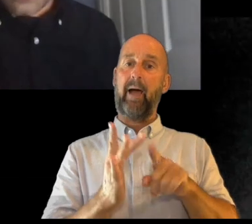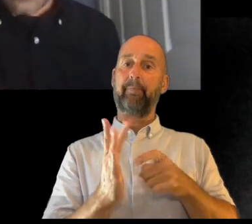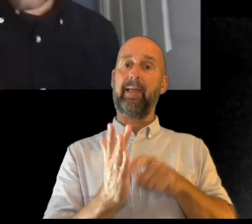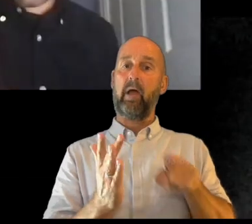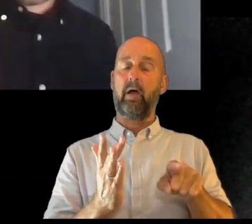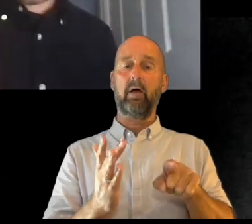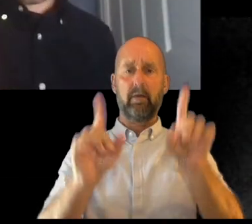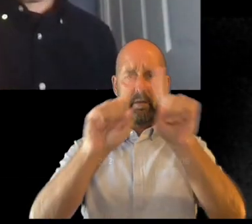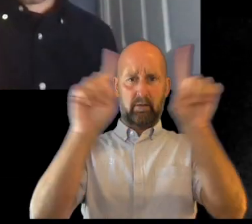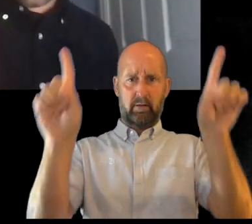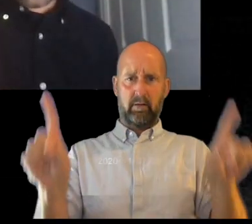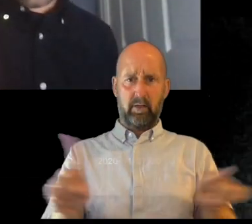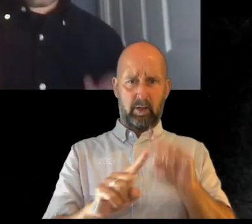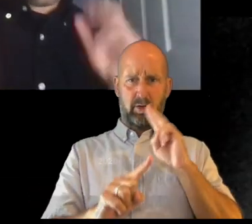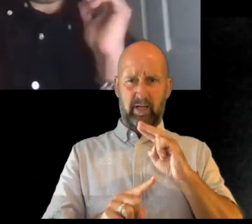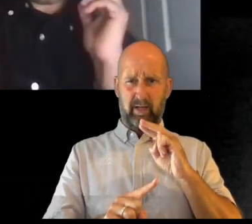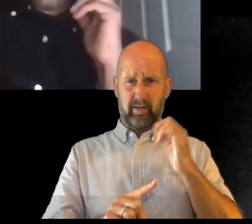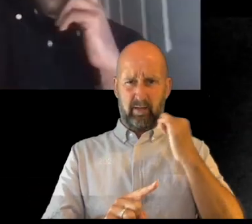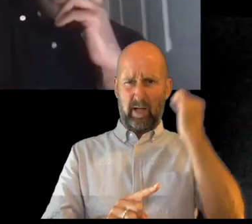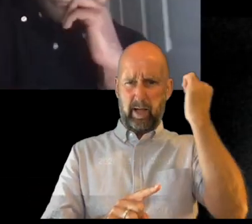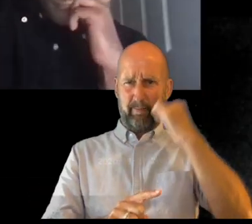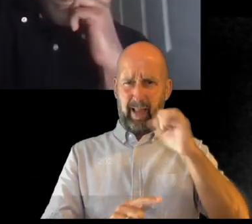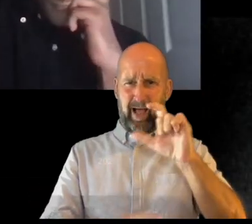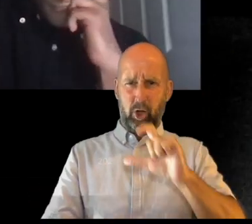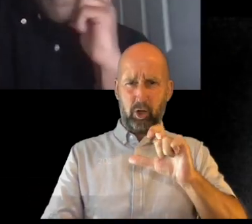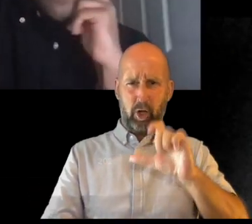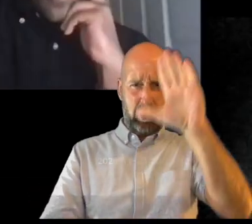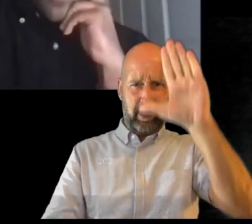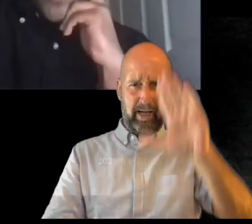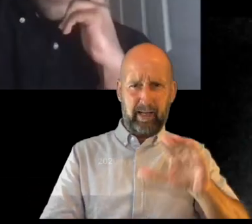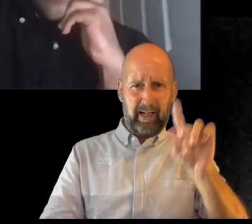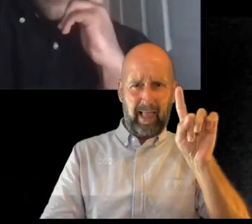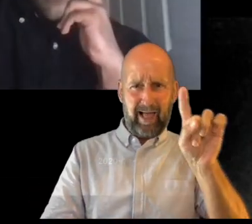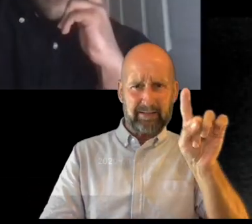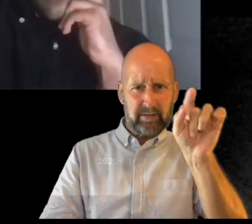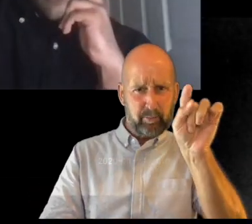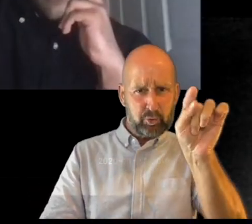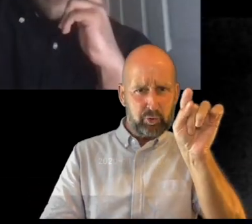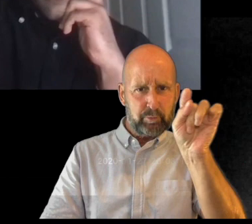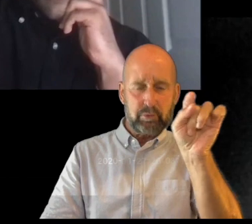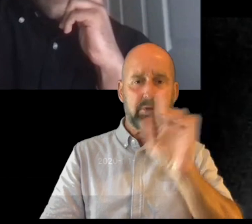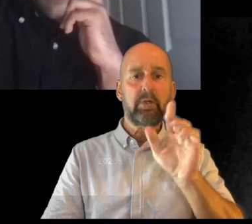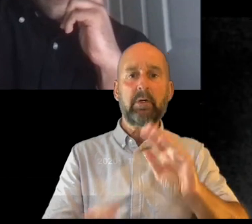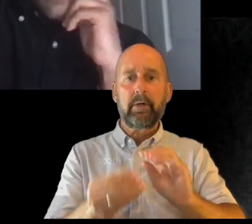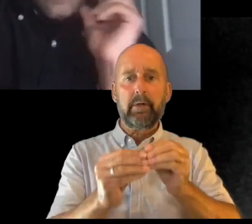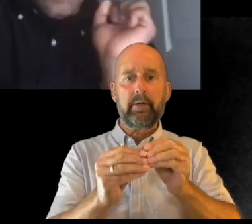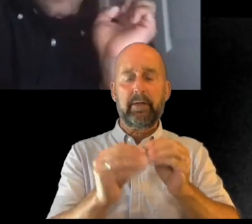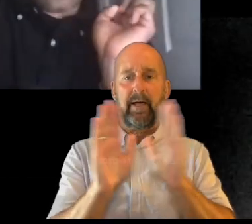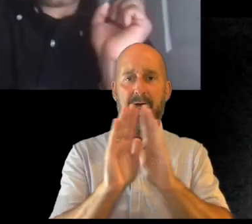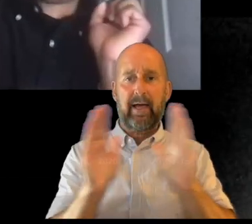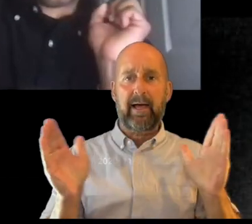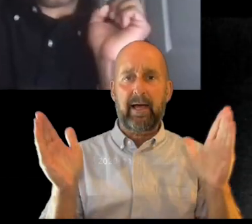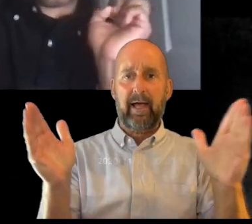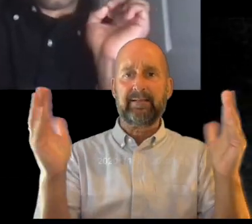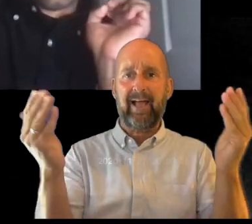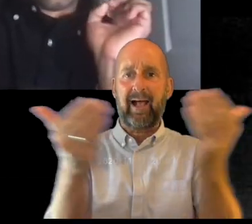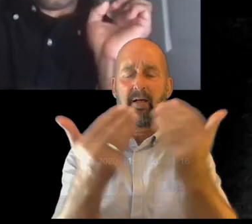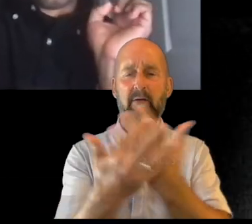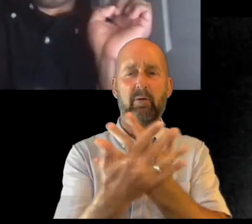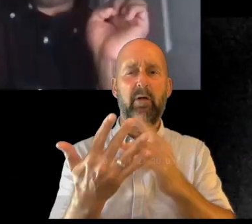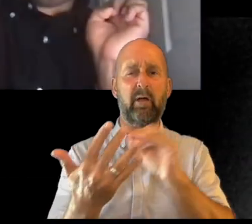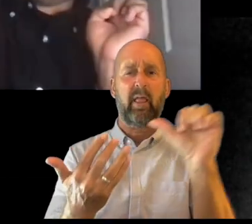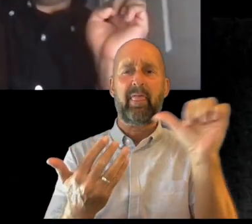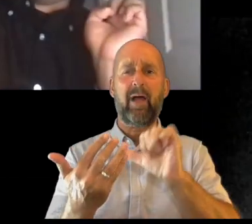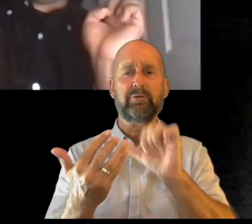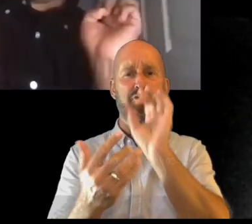is pushed against what looks like black glass. We see it's actually a large, specially constructed tank covered in thousands